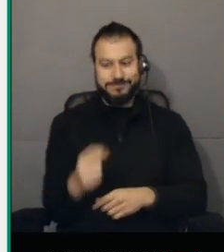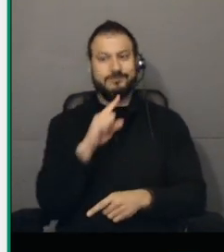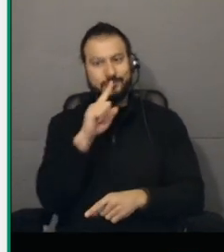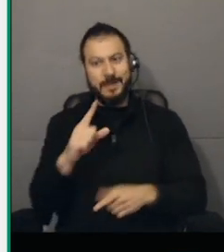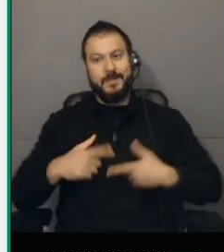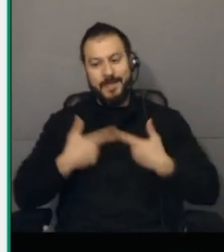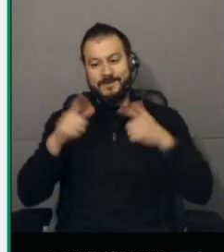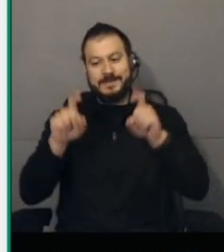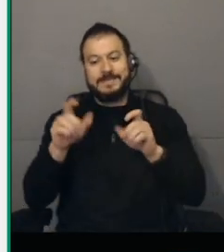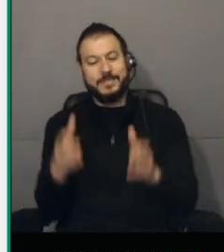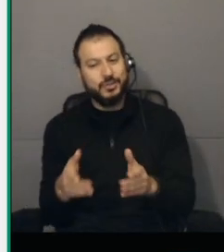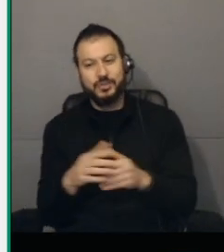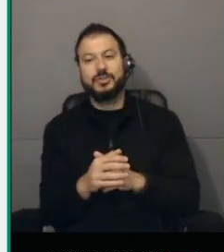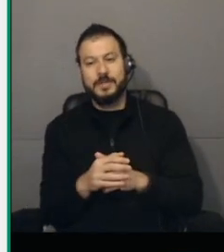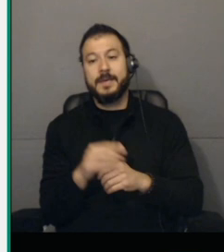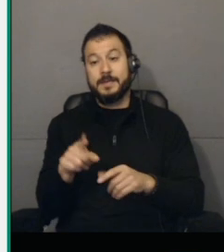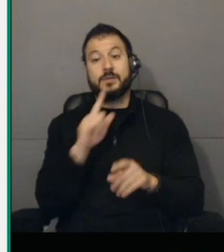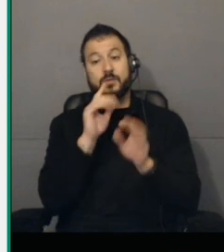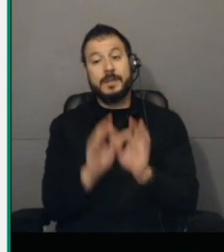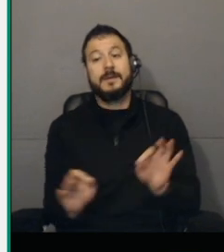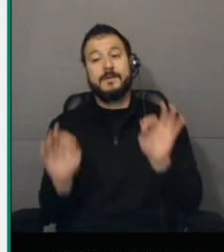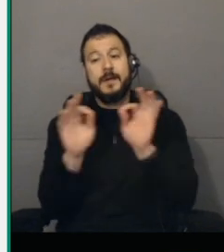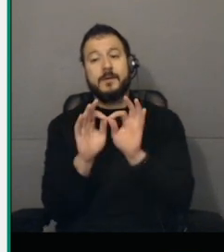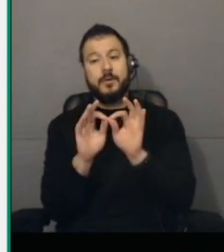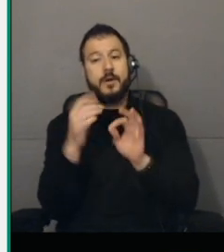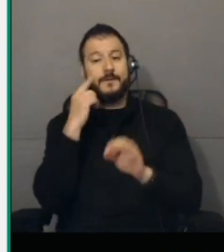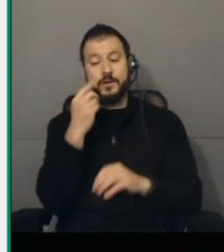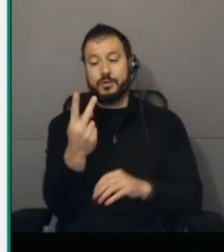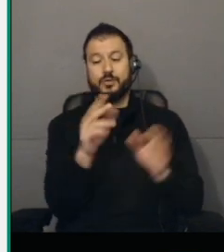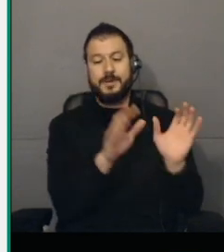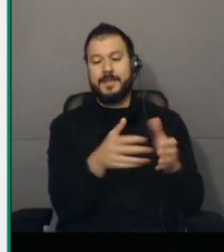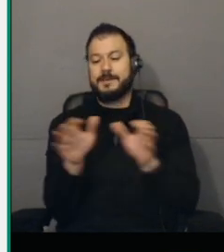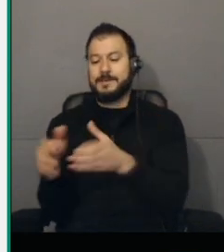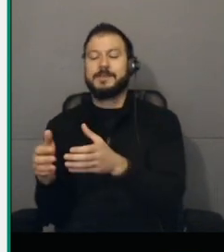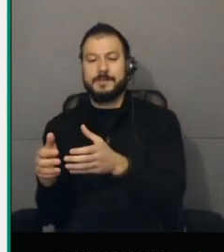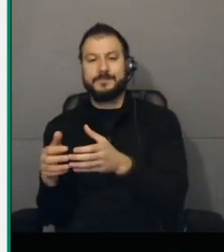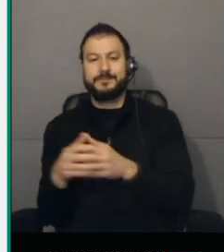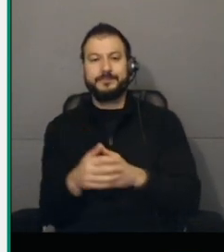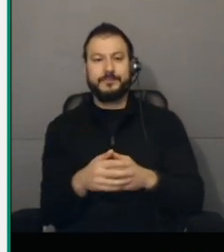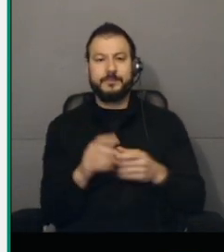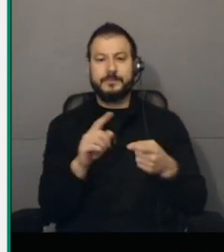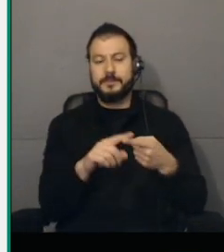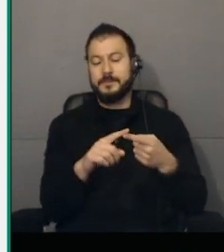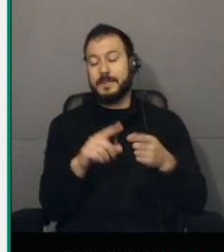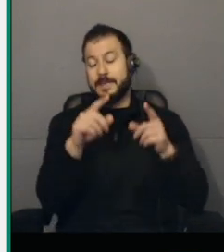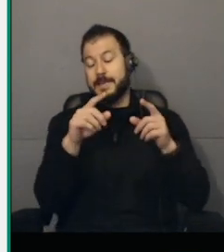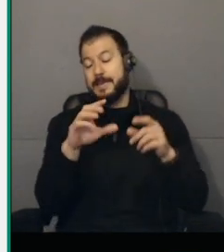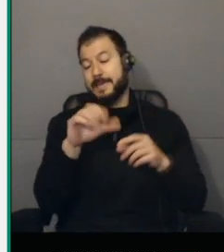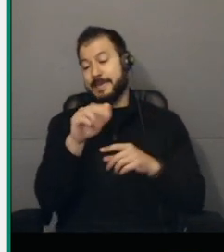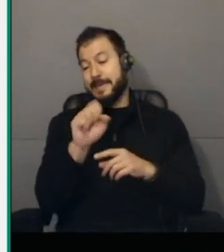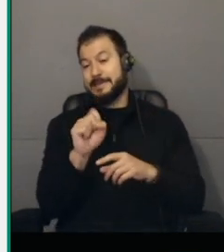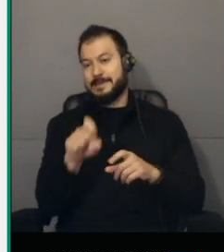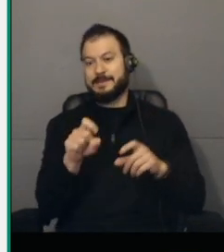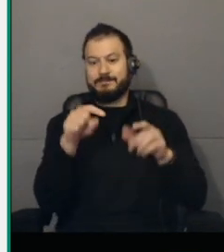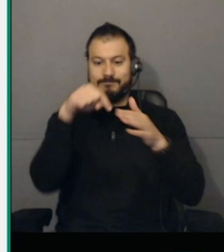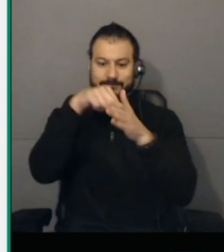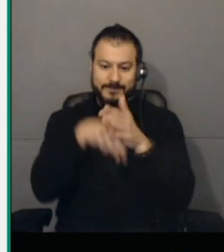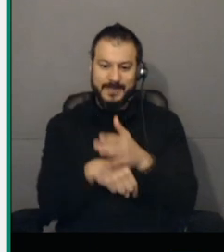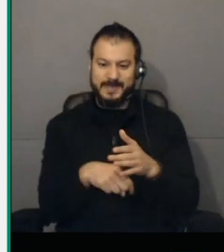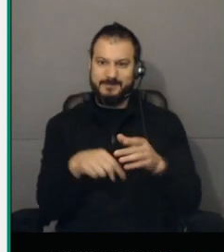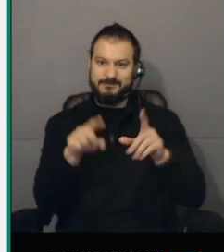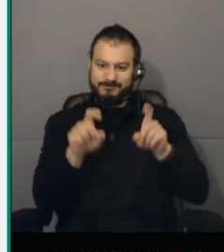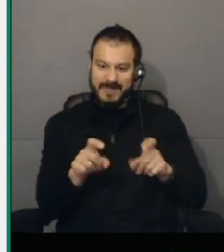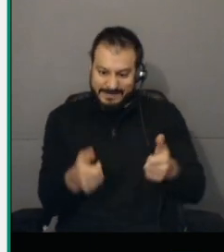And this approach is especially valuable for two classes of test case. The first are cases that require either extensive